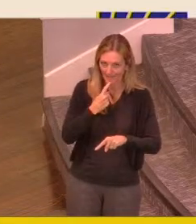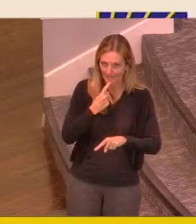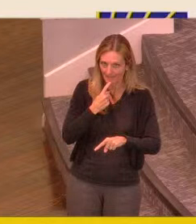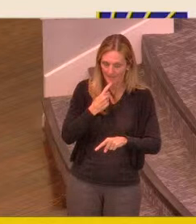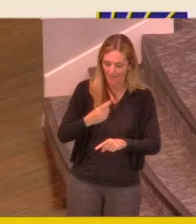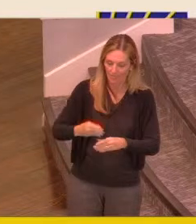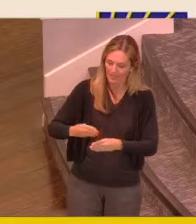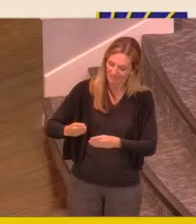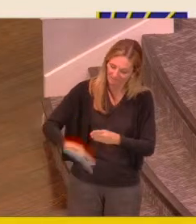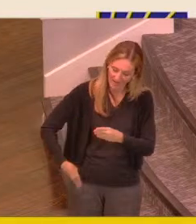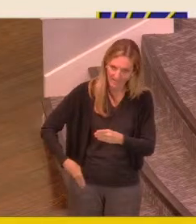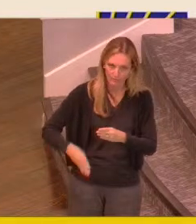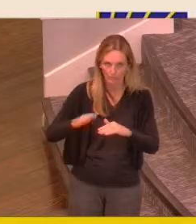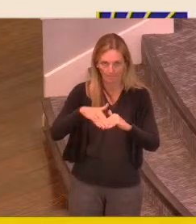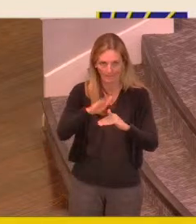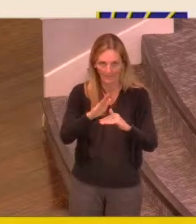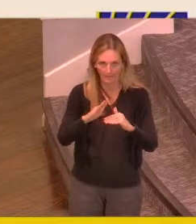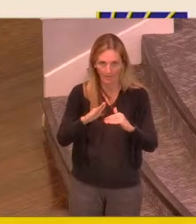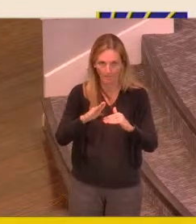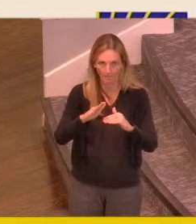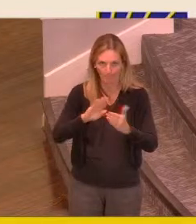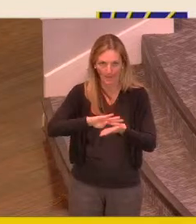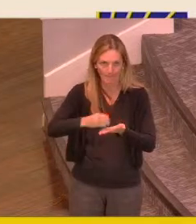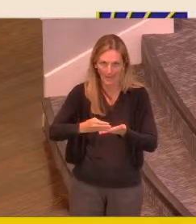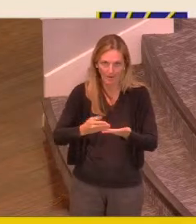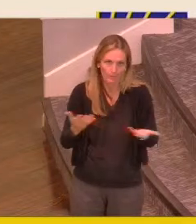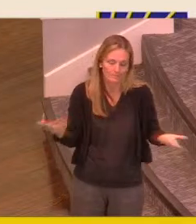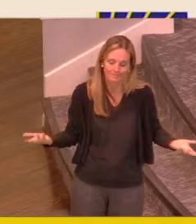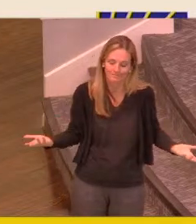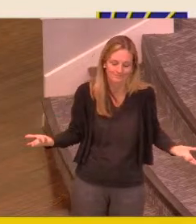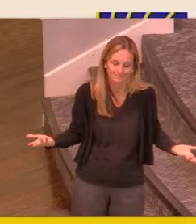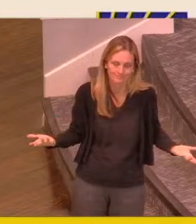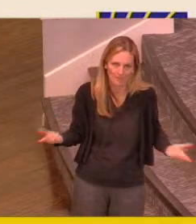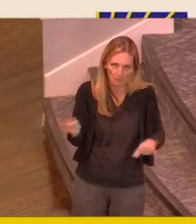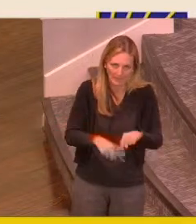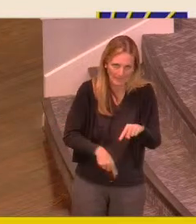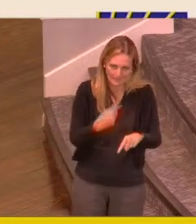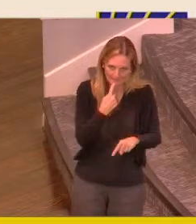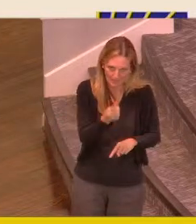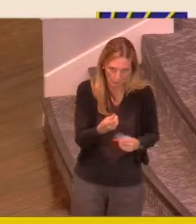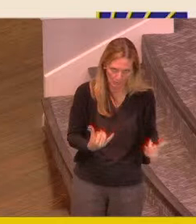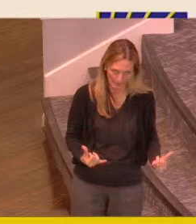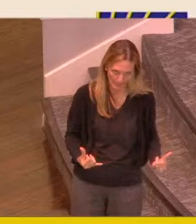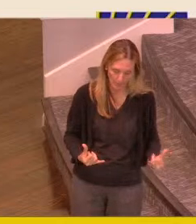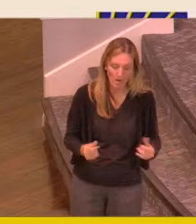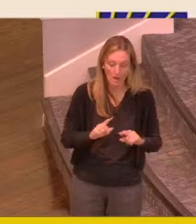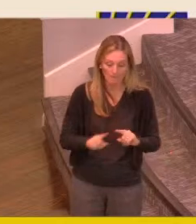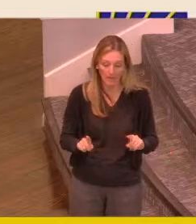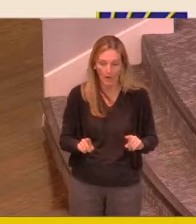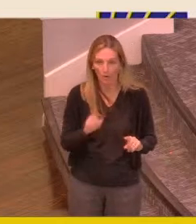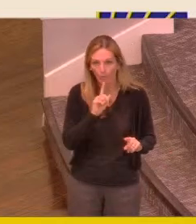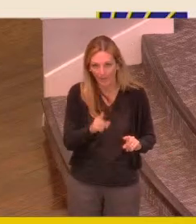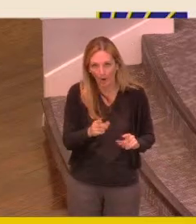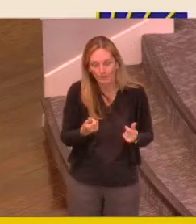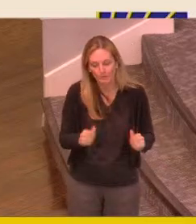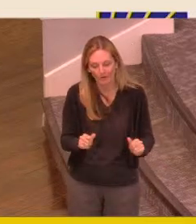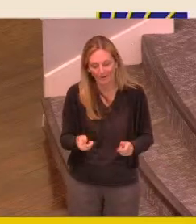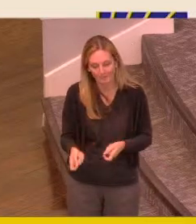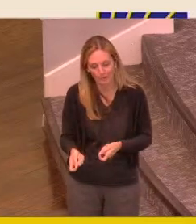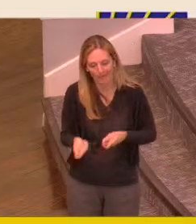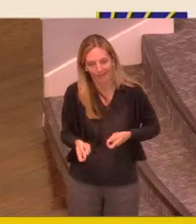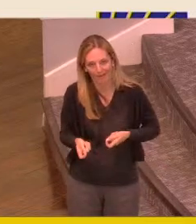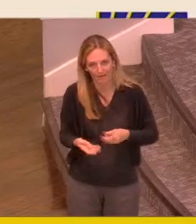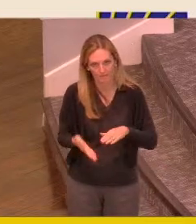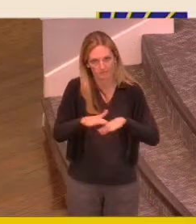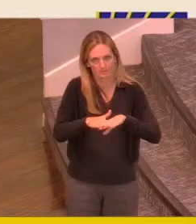minimum amount will be, but just know that we are working to try to get that a good bit higher.